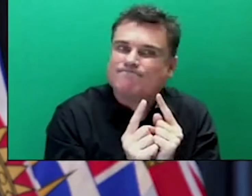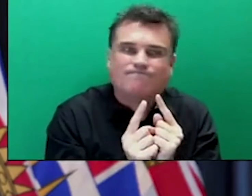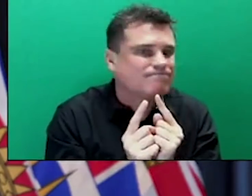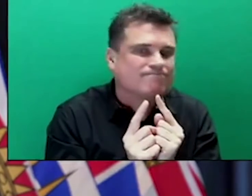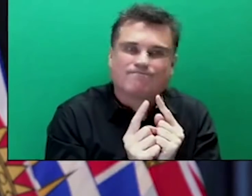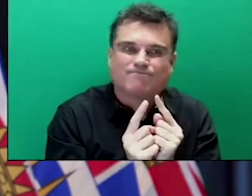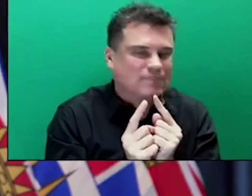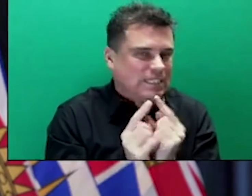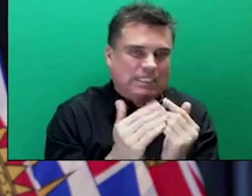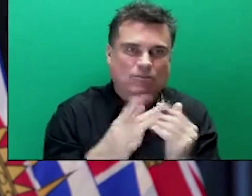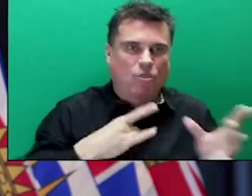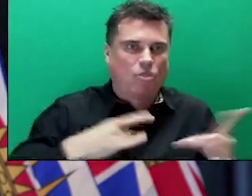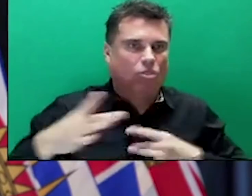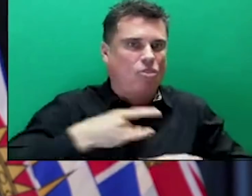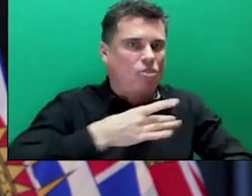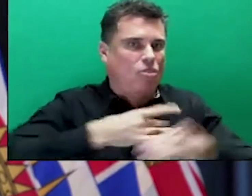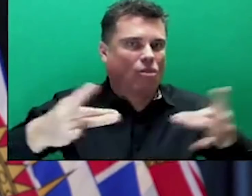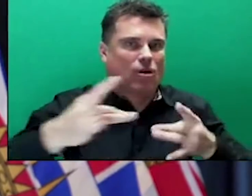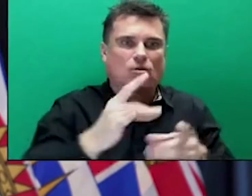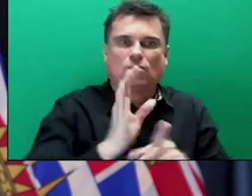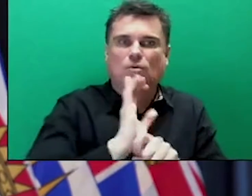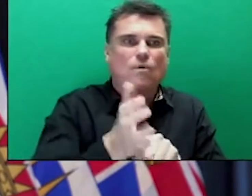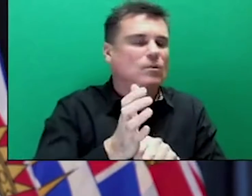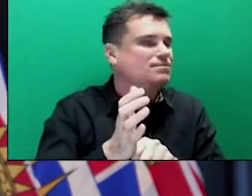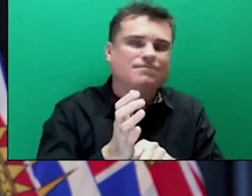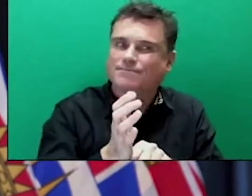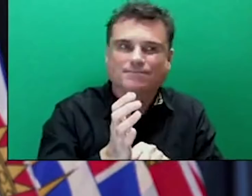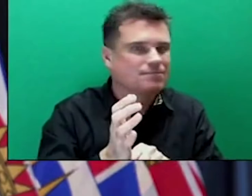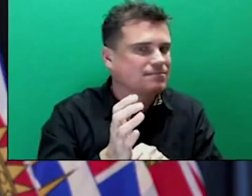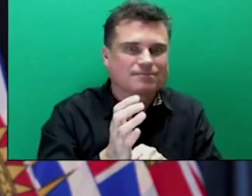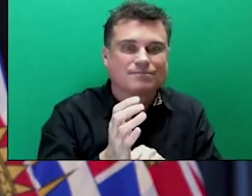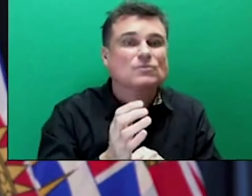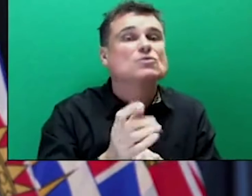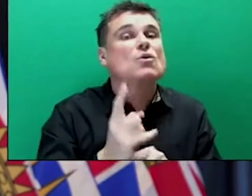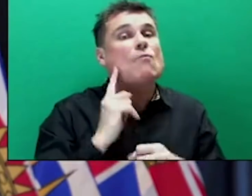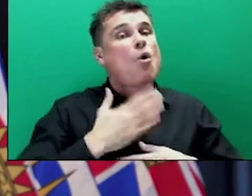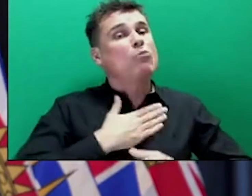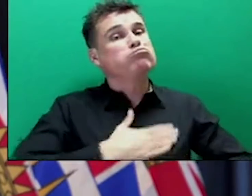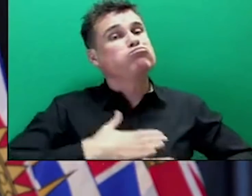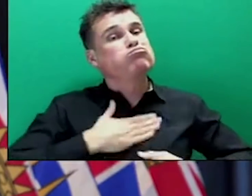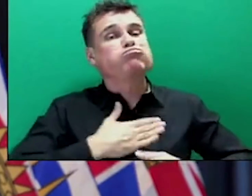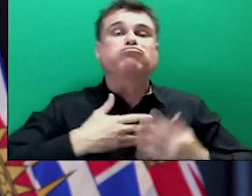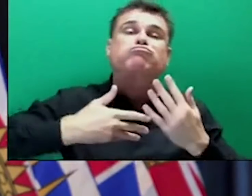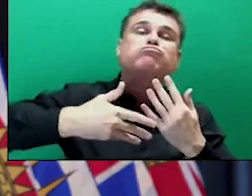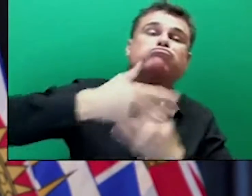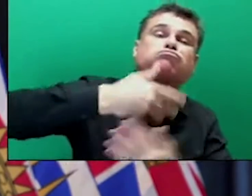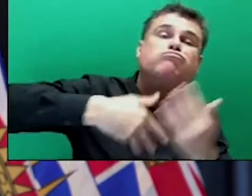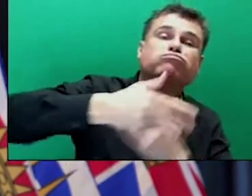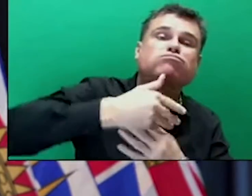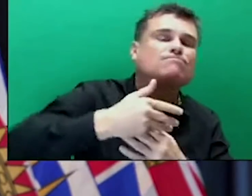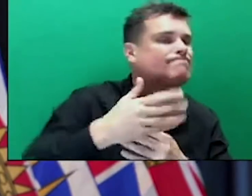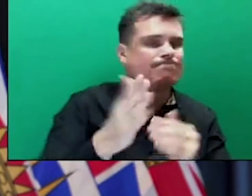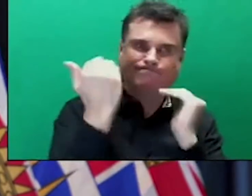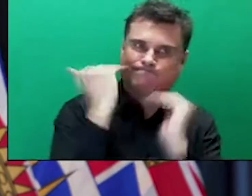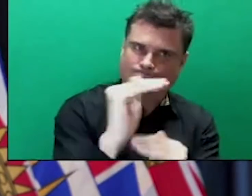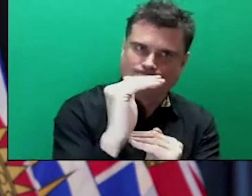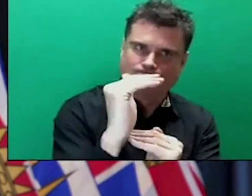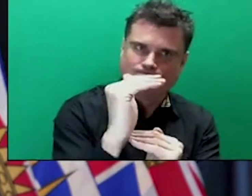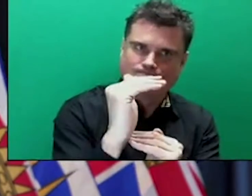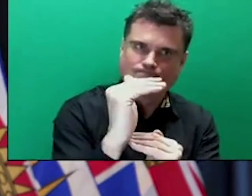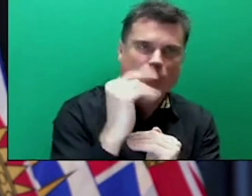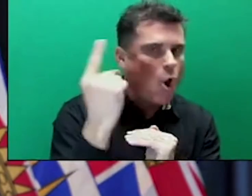limit our social interactions to those essential activities in our lives, like work and school and other